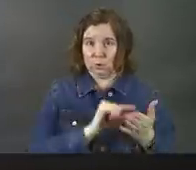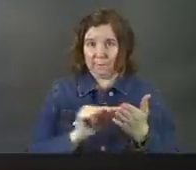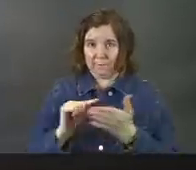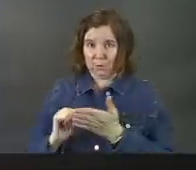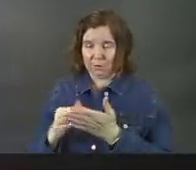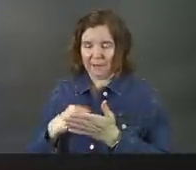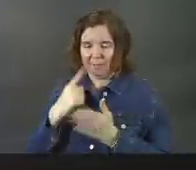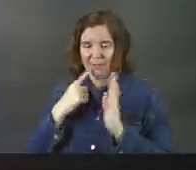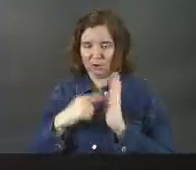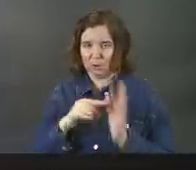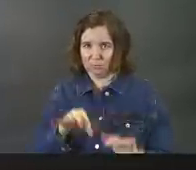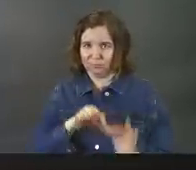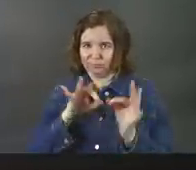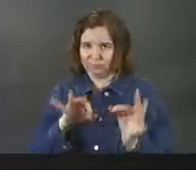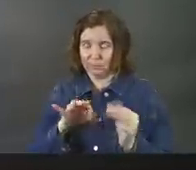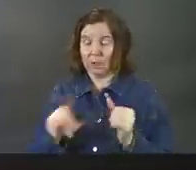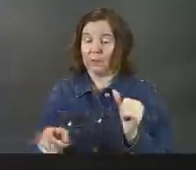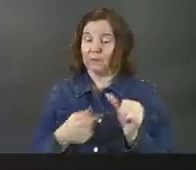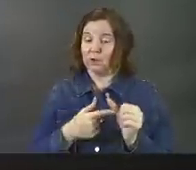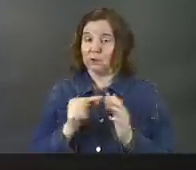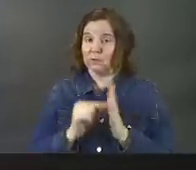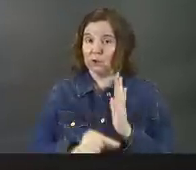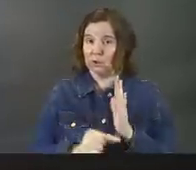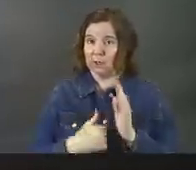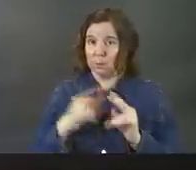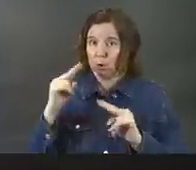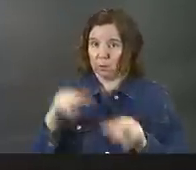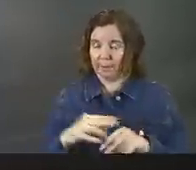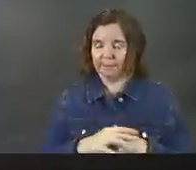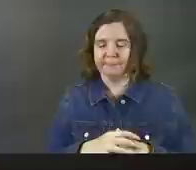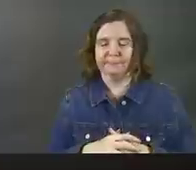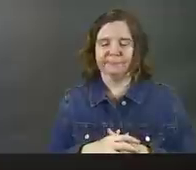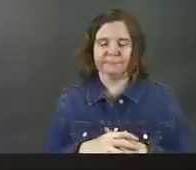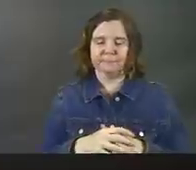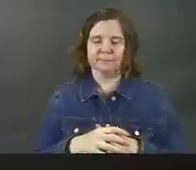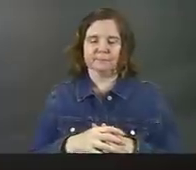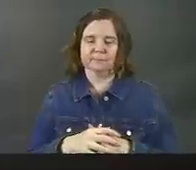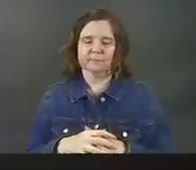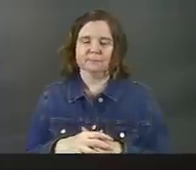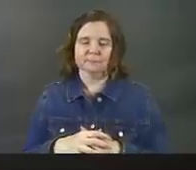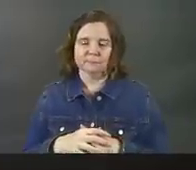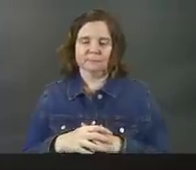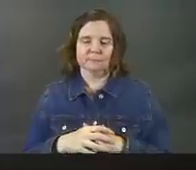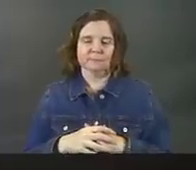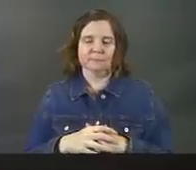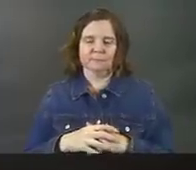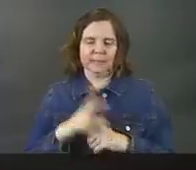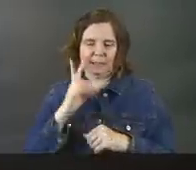that I think illustrate it perfectly. So the first verse that we're going to look at is,